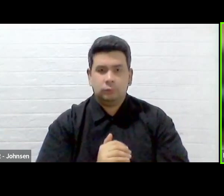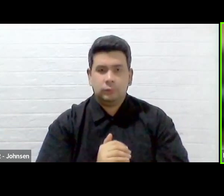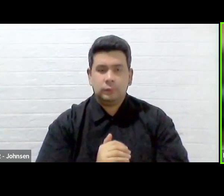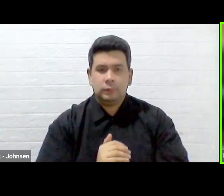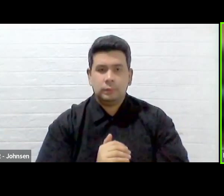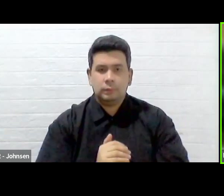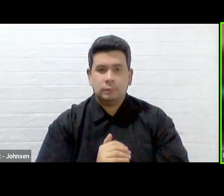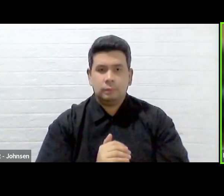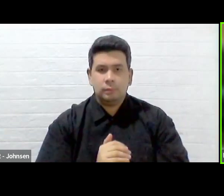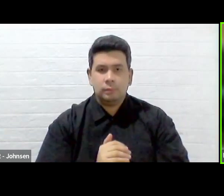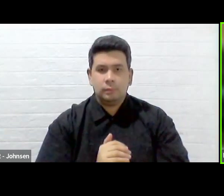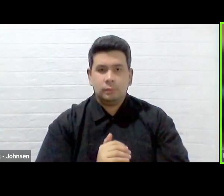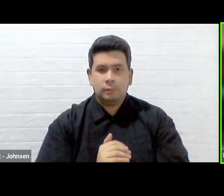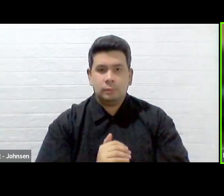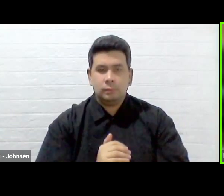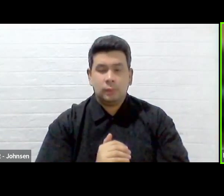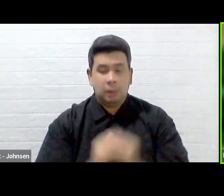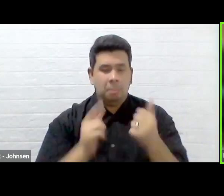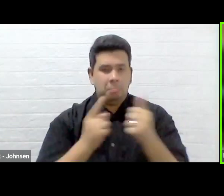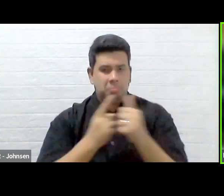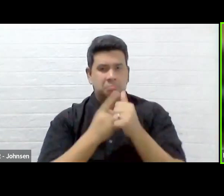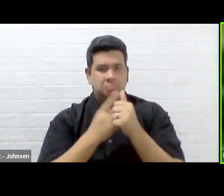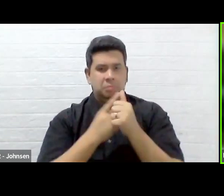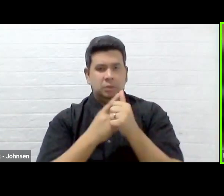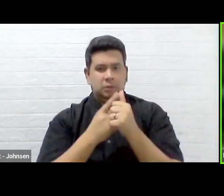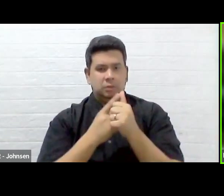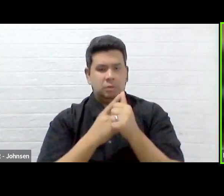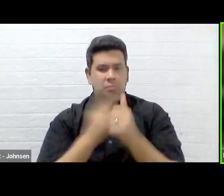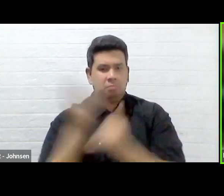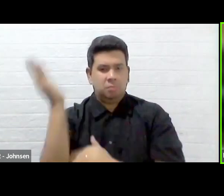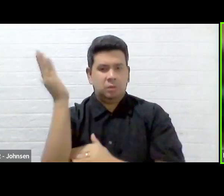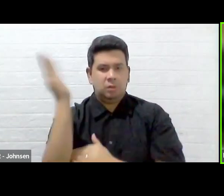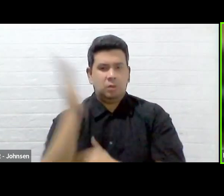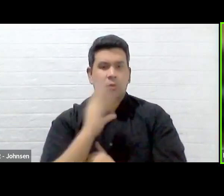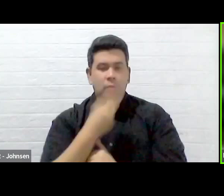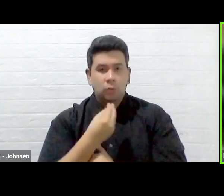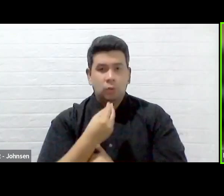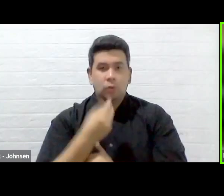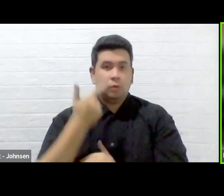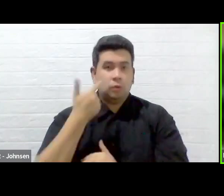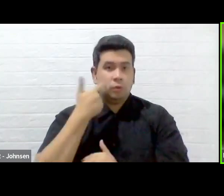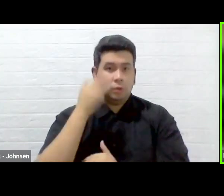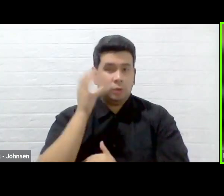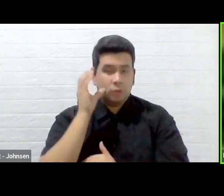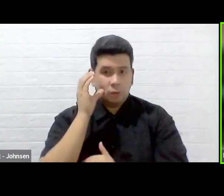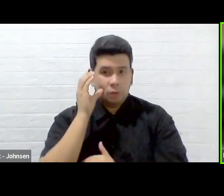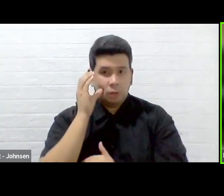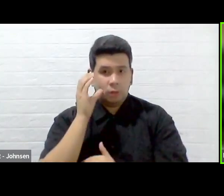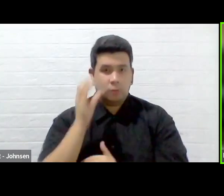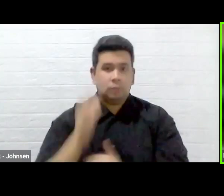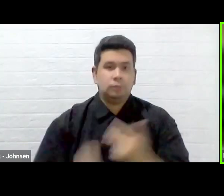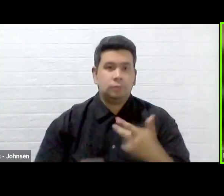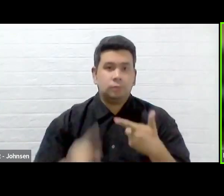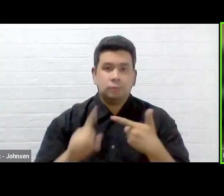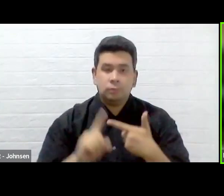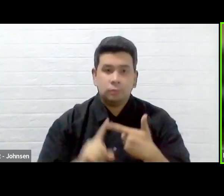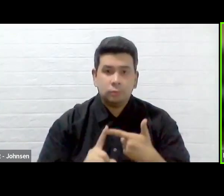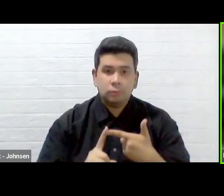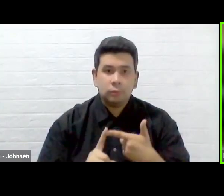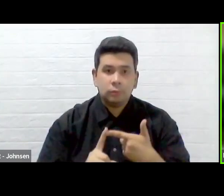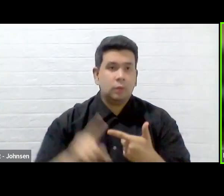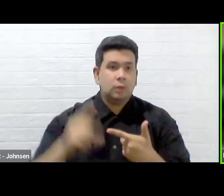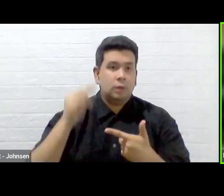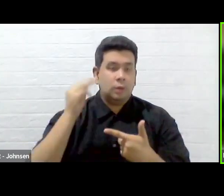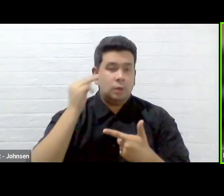order of the presentation will start with Dr. Cruz and followed by Professor Del Mundo and then Dr. Dialogo,